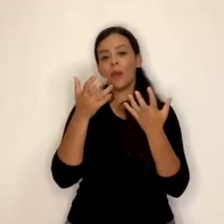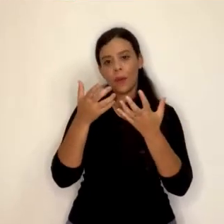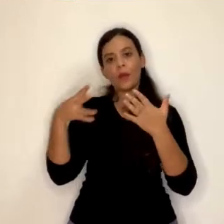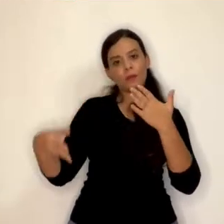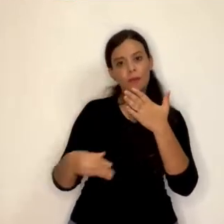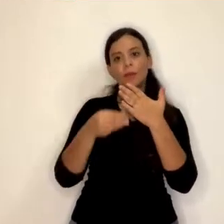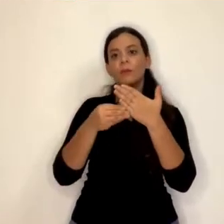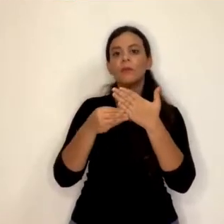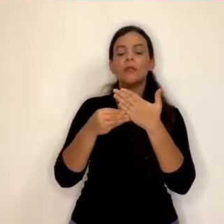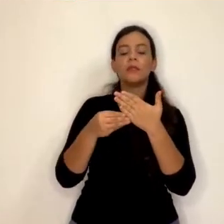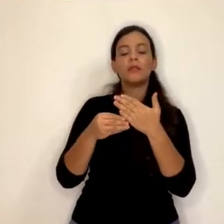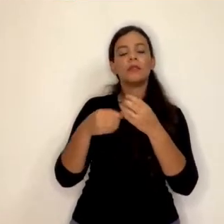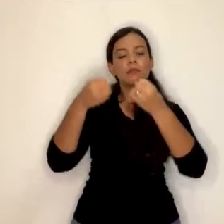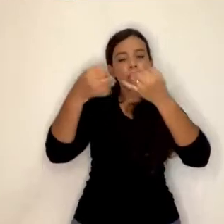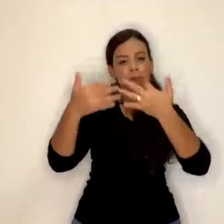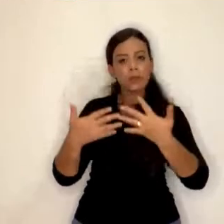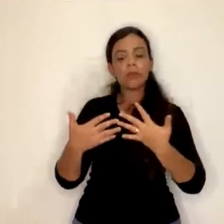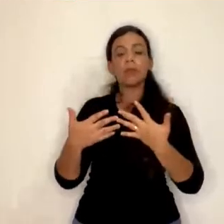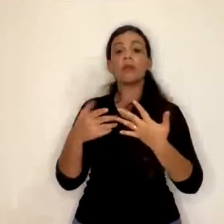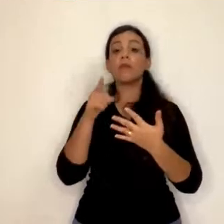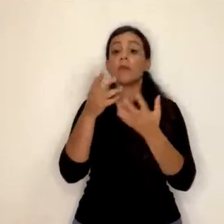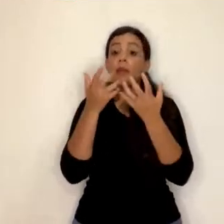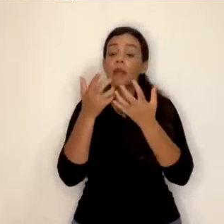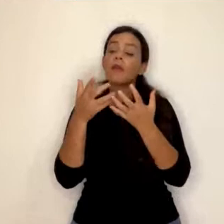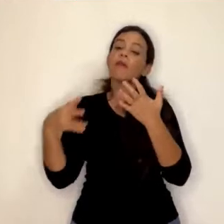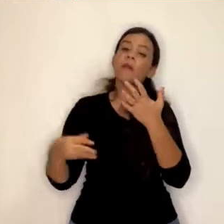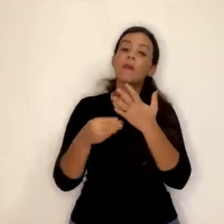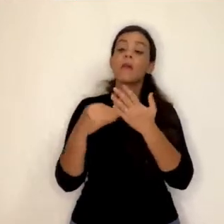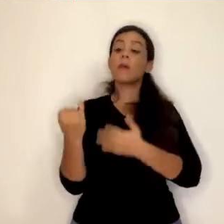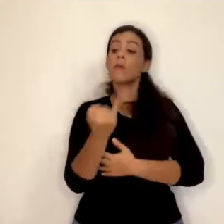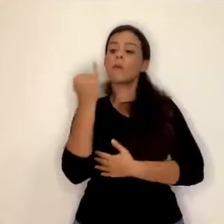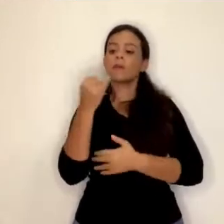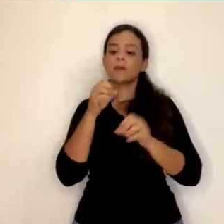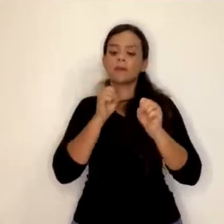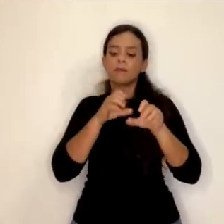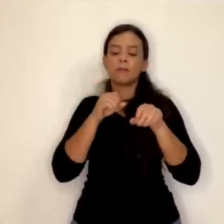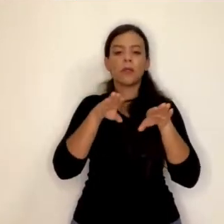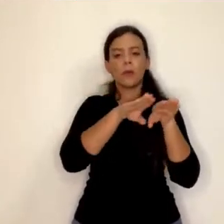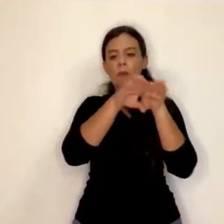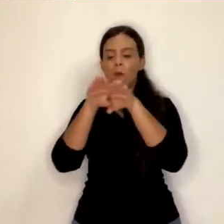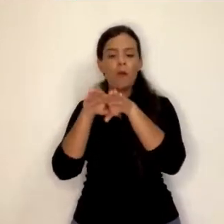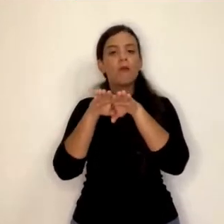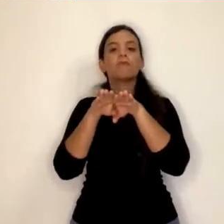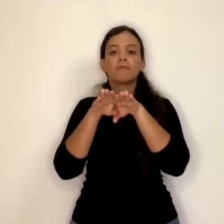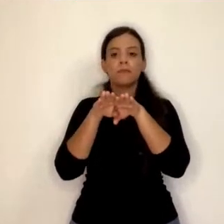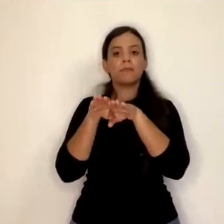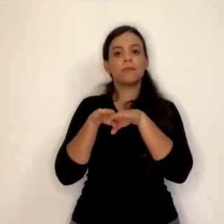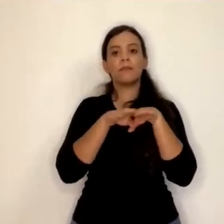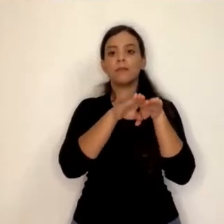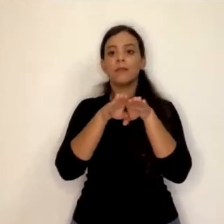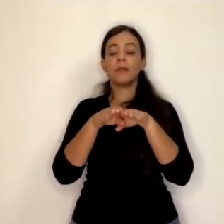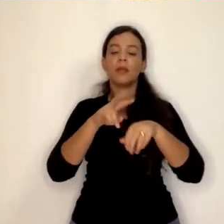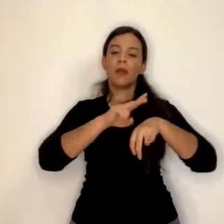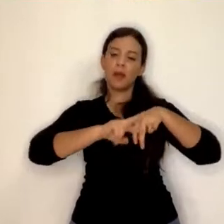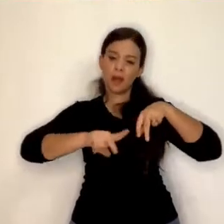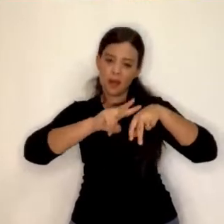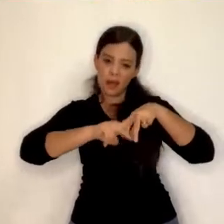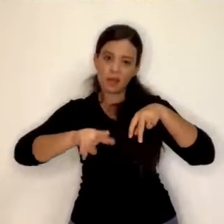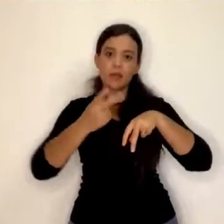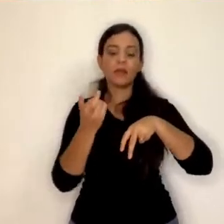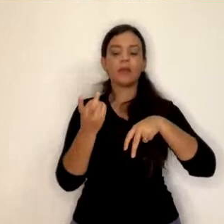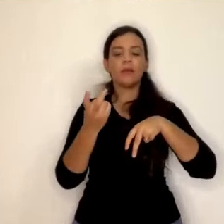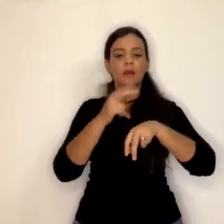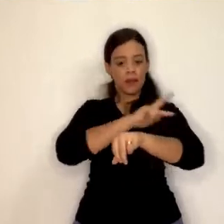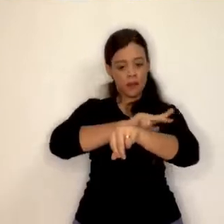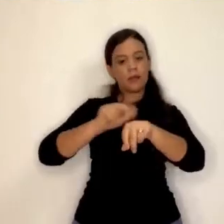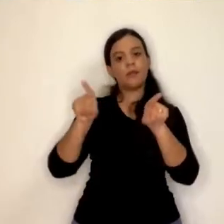correct me if I'm wrong and explain to us why education not only needs to